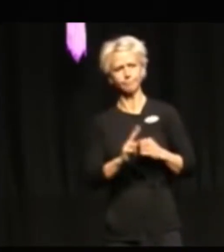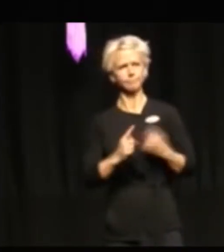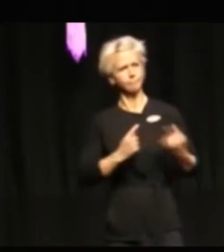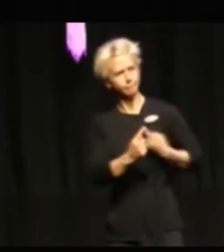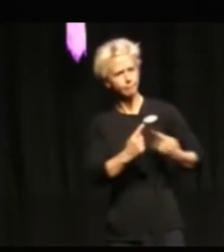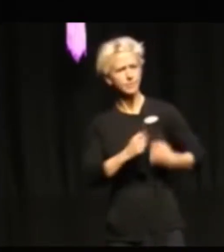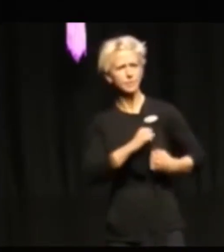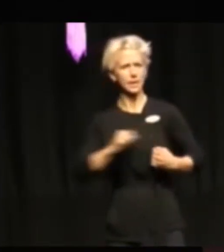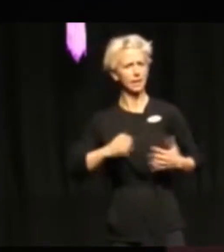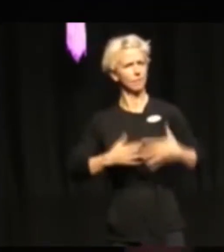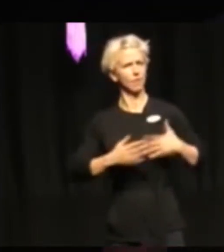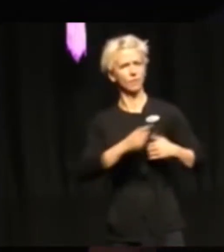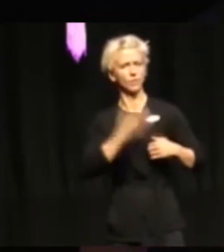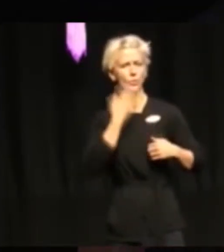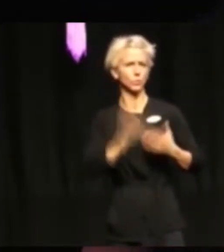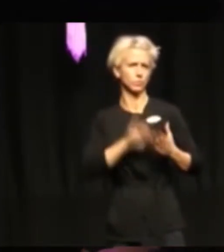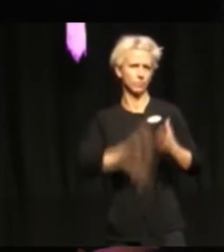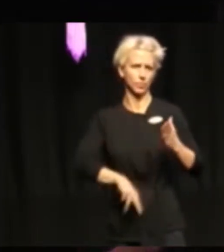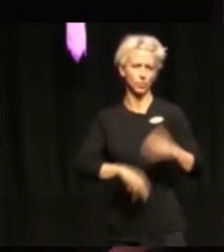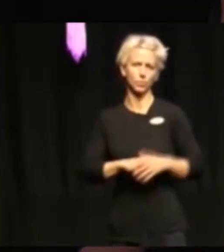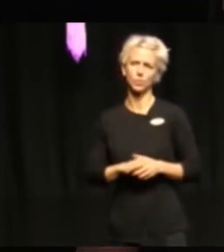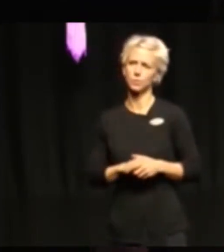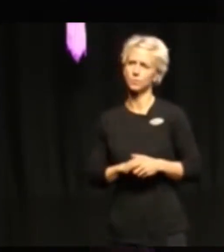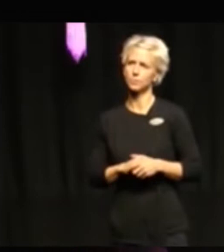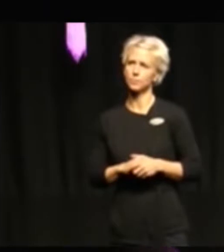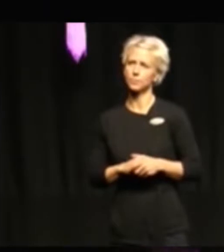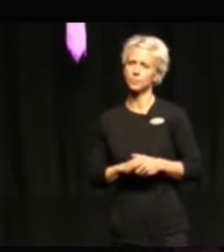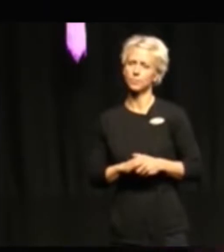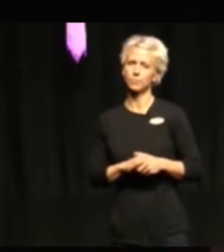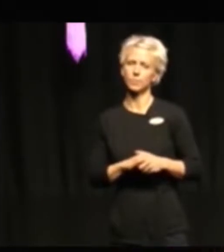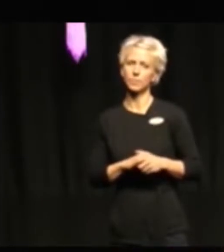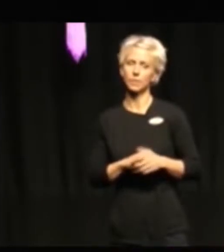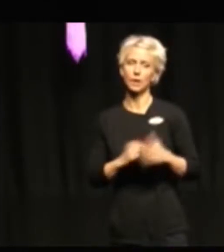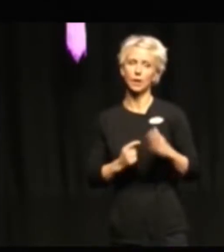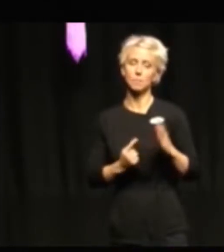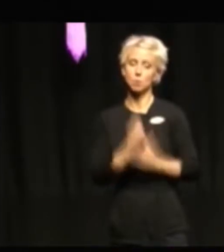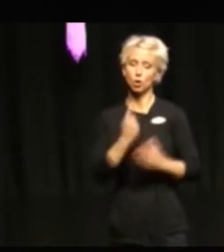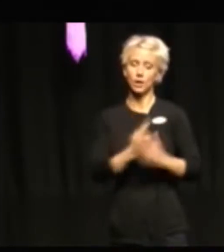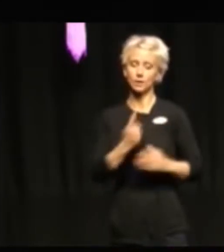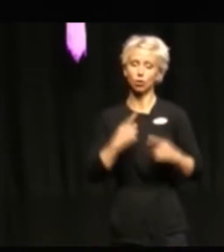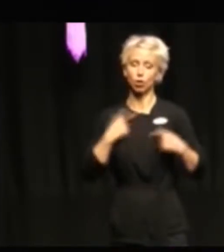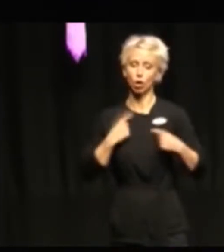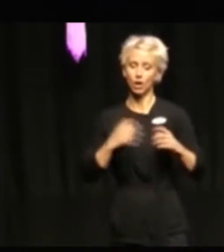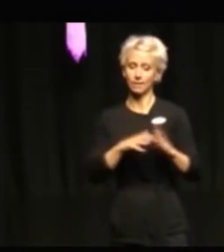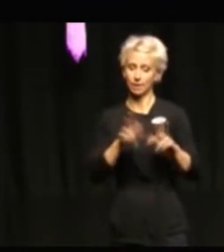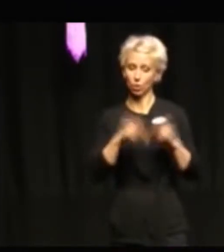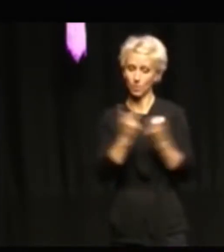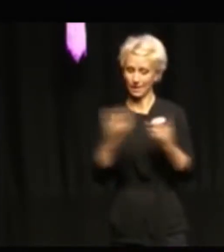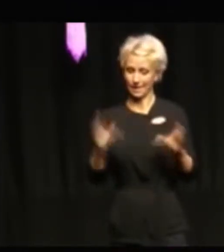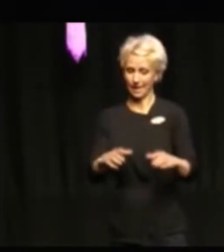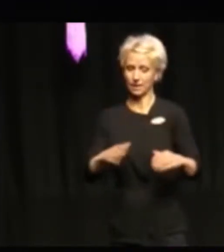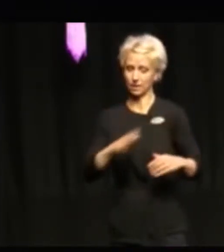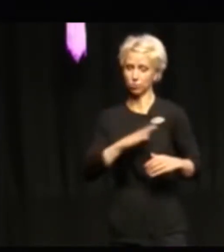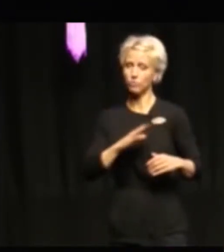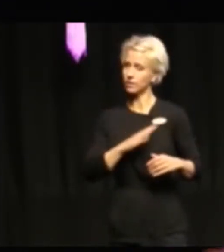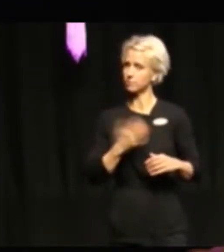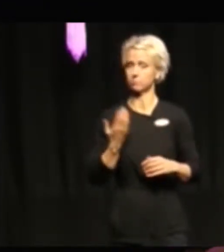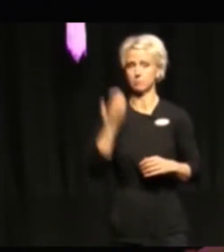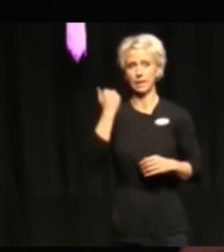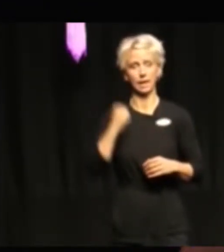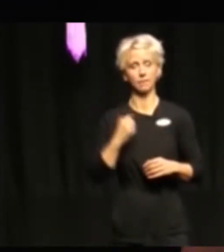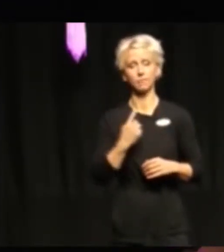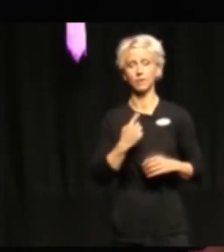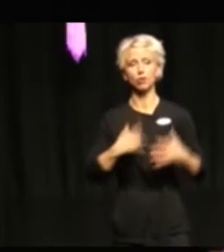I also need to say that this opportunity to complain to the committee is something that you can do every time that the committee has